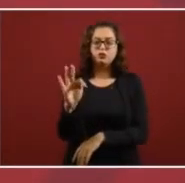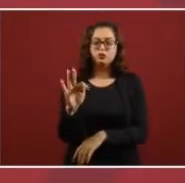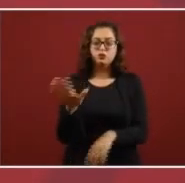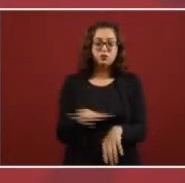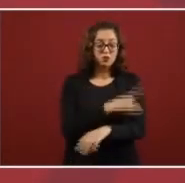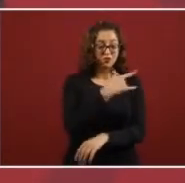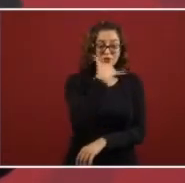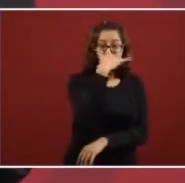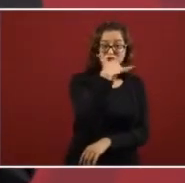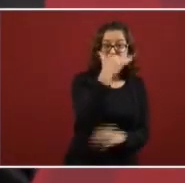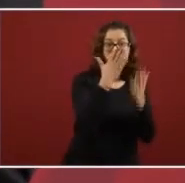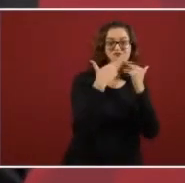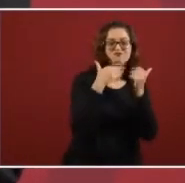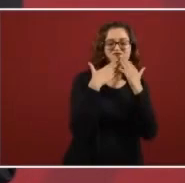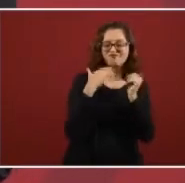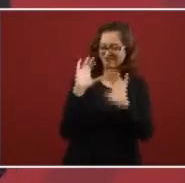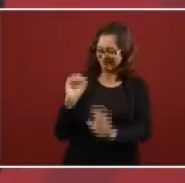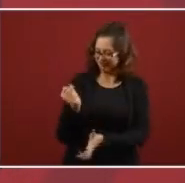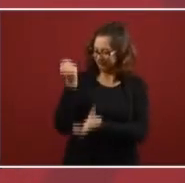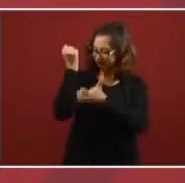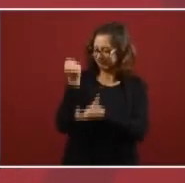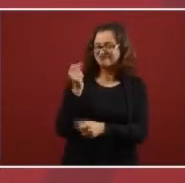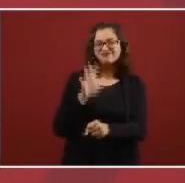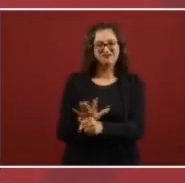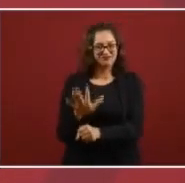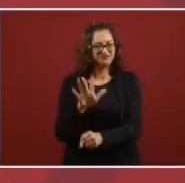because hay if there's no corruption, there's enough budget.